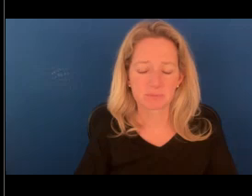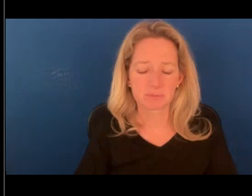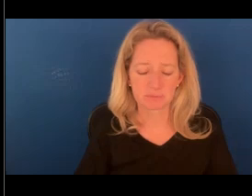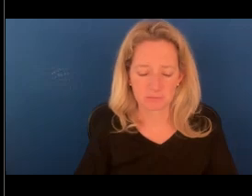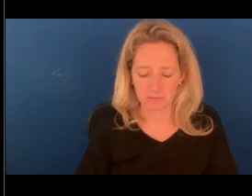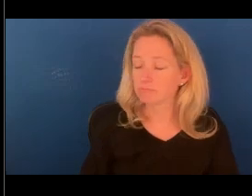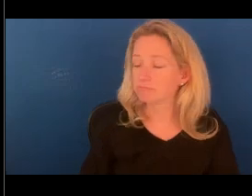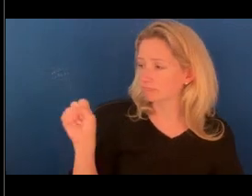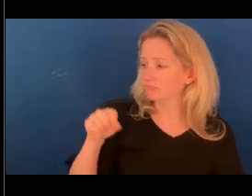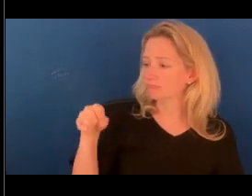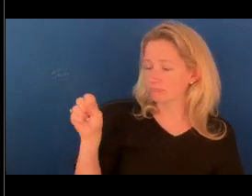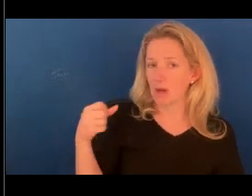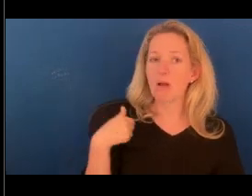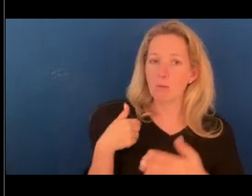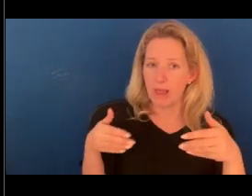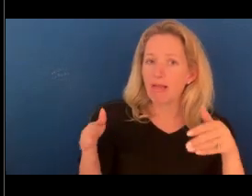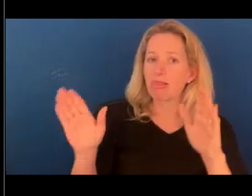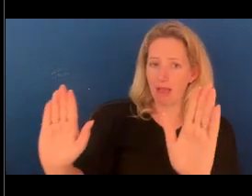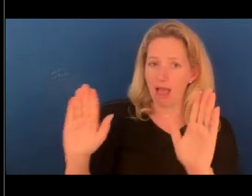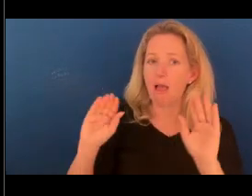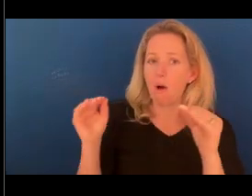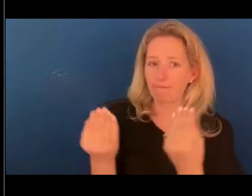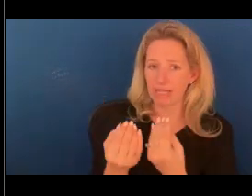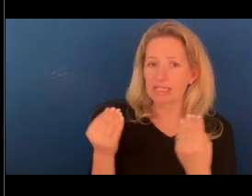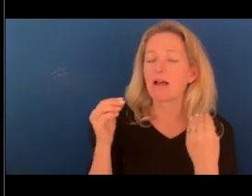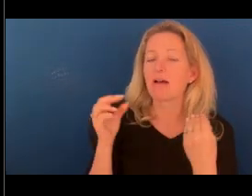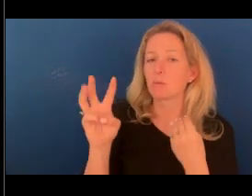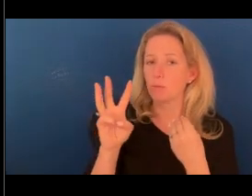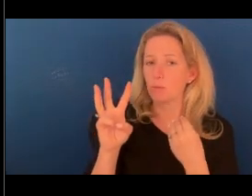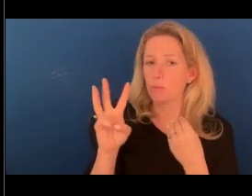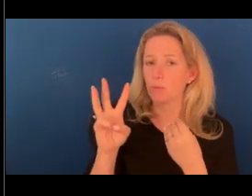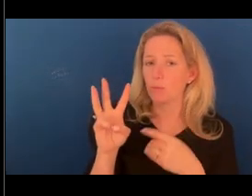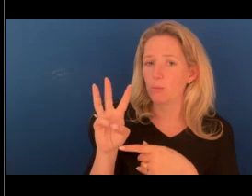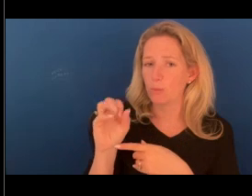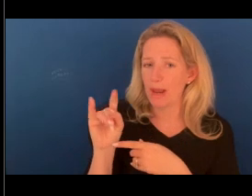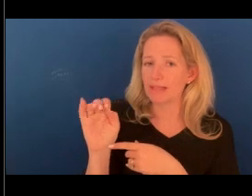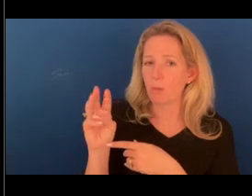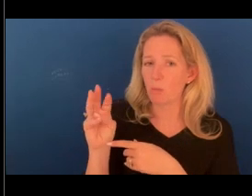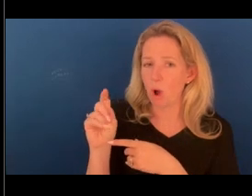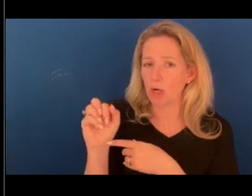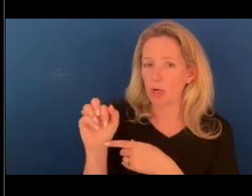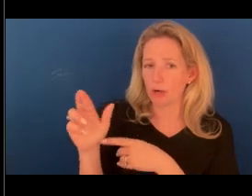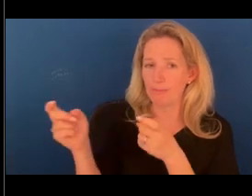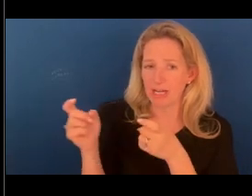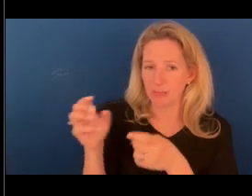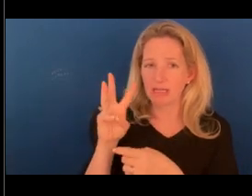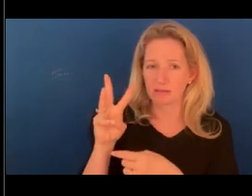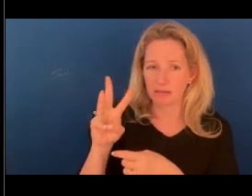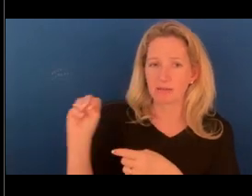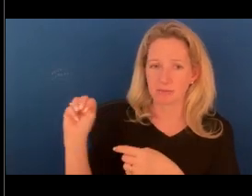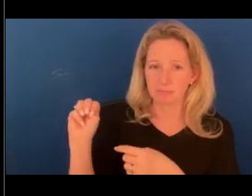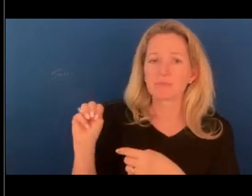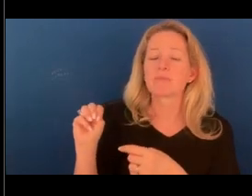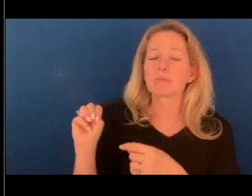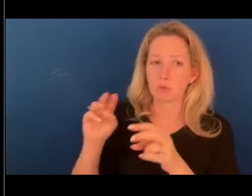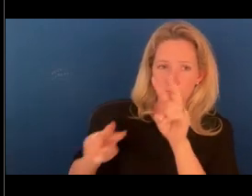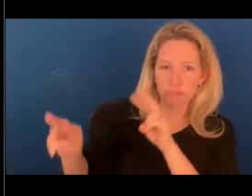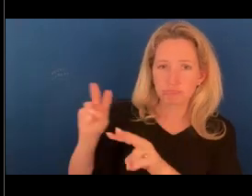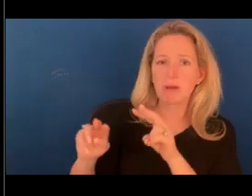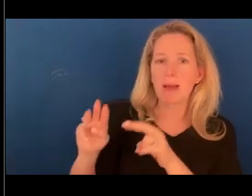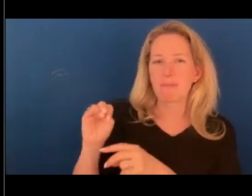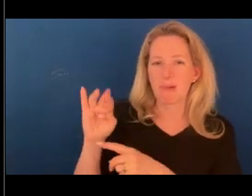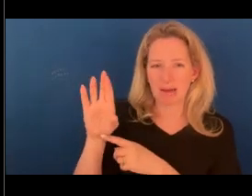Yeah, so we do have an Office of Wastewater Management that has looked into the issue of wastewater effluent and,